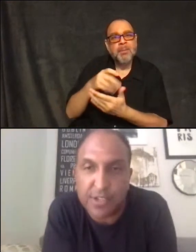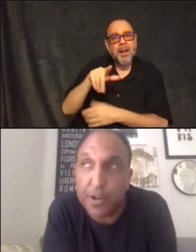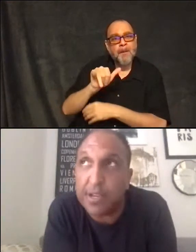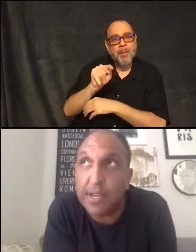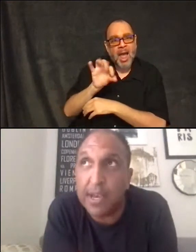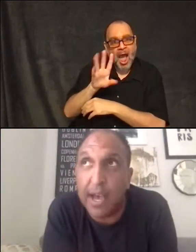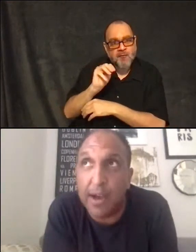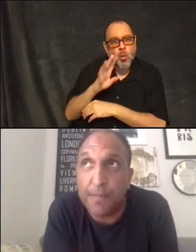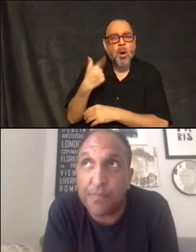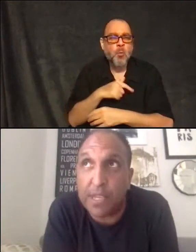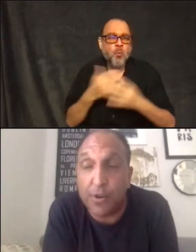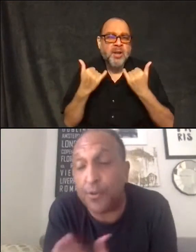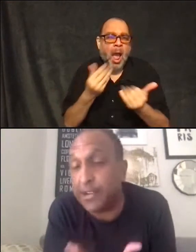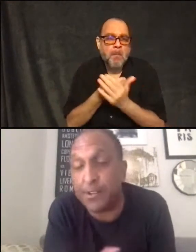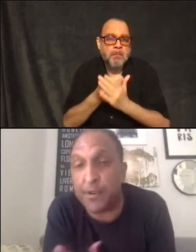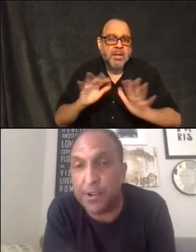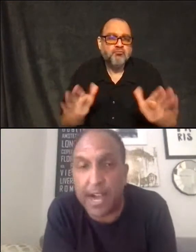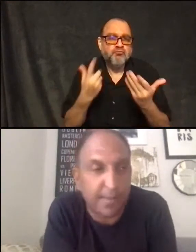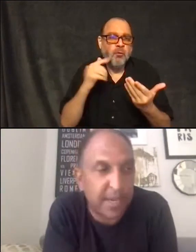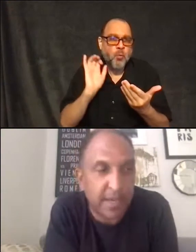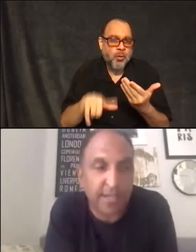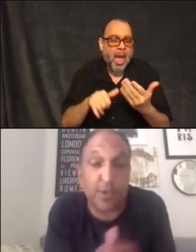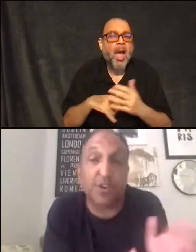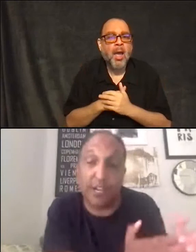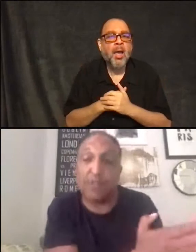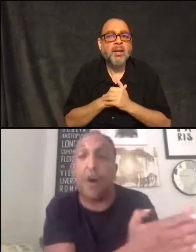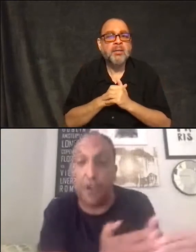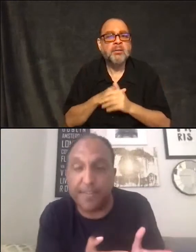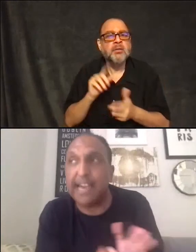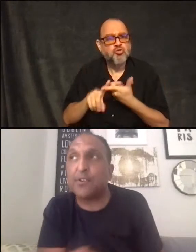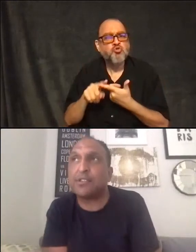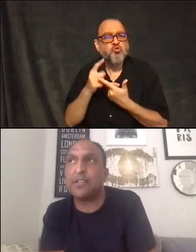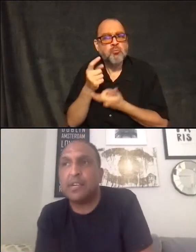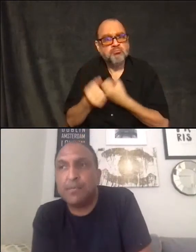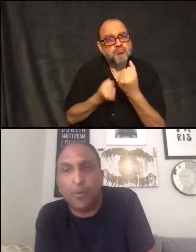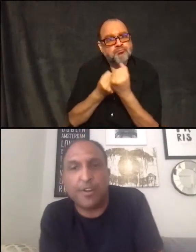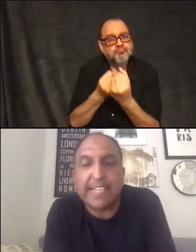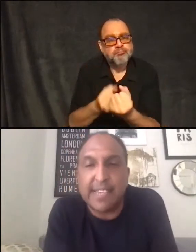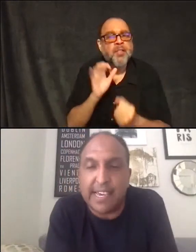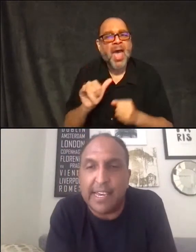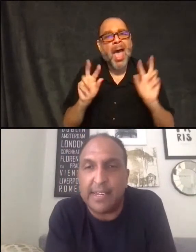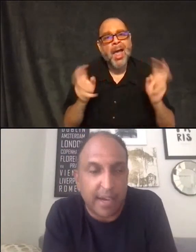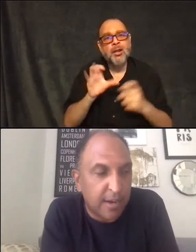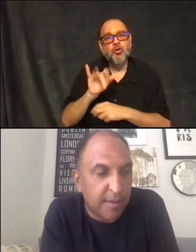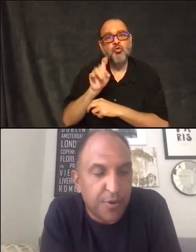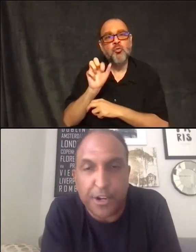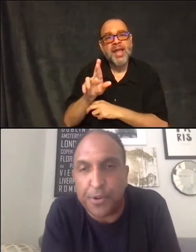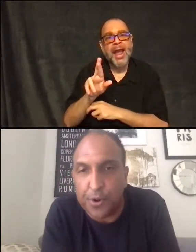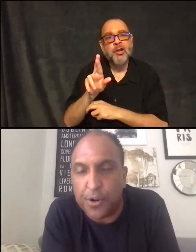actually support, creator and the creator economy. Social audio is a part of that, of course. But we're investing in